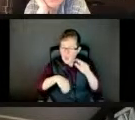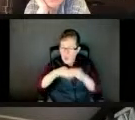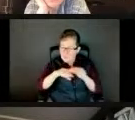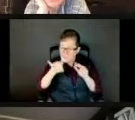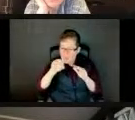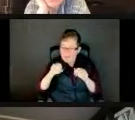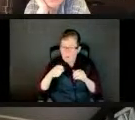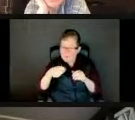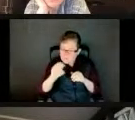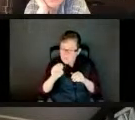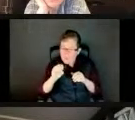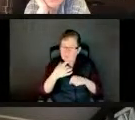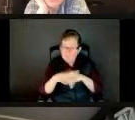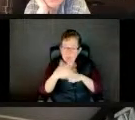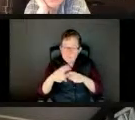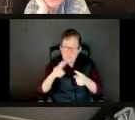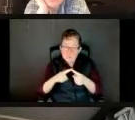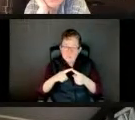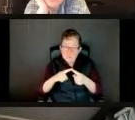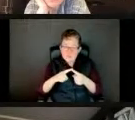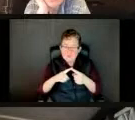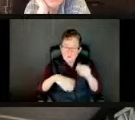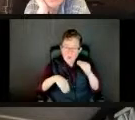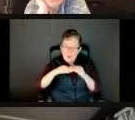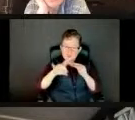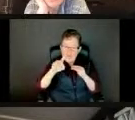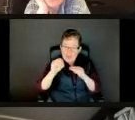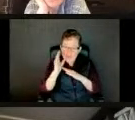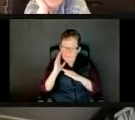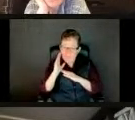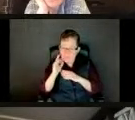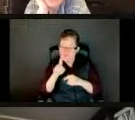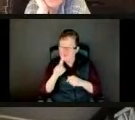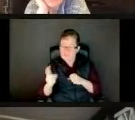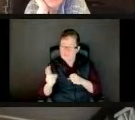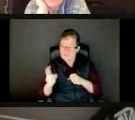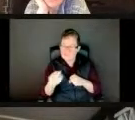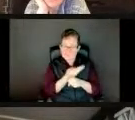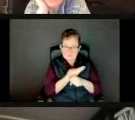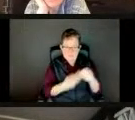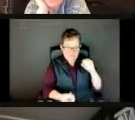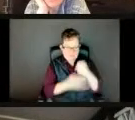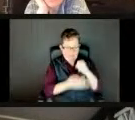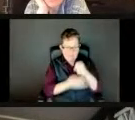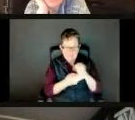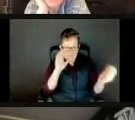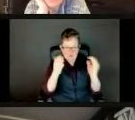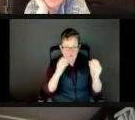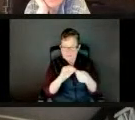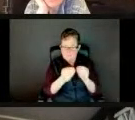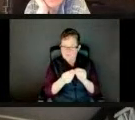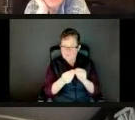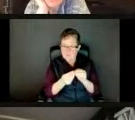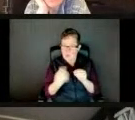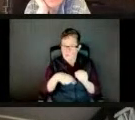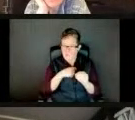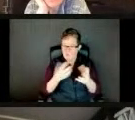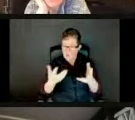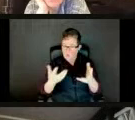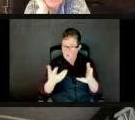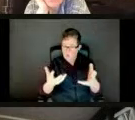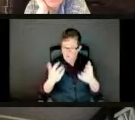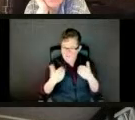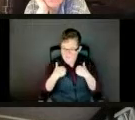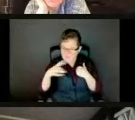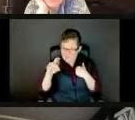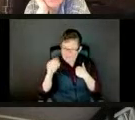space to go to 80 to kind of capture that savings between the two different numbers? And then would we even want to go to that? Because